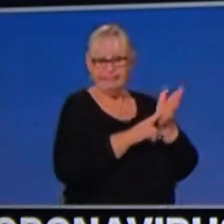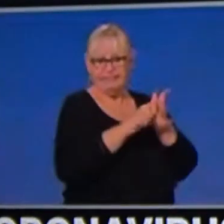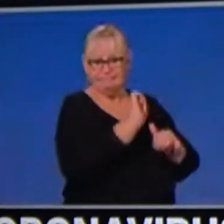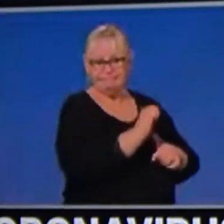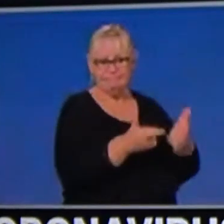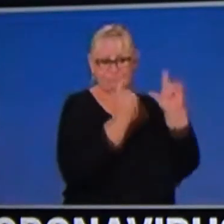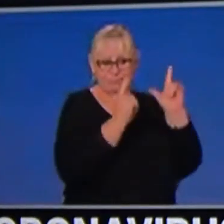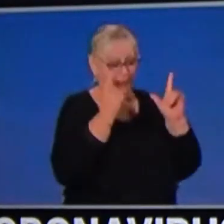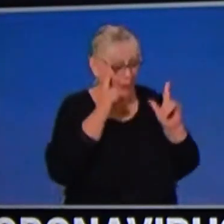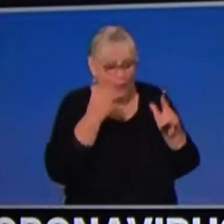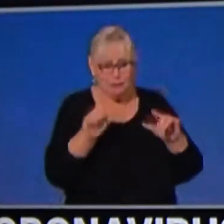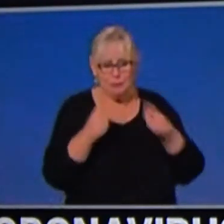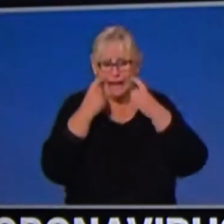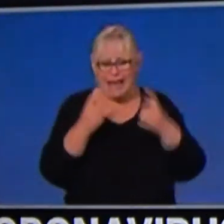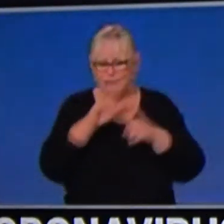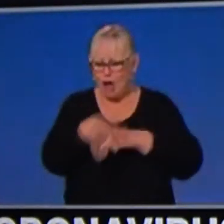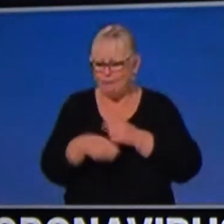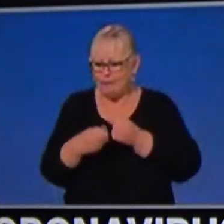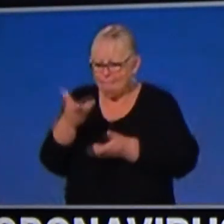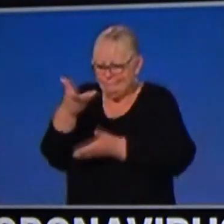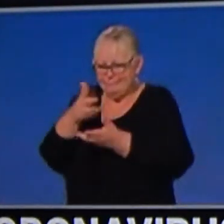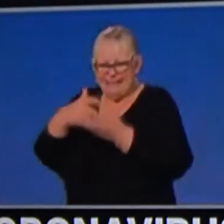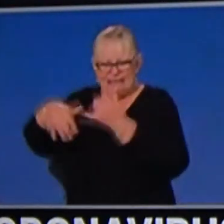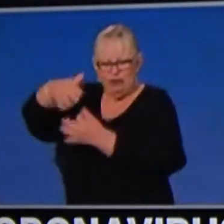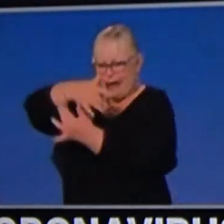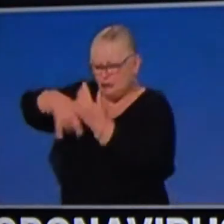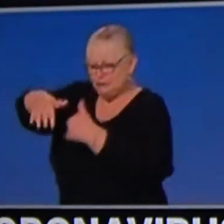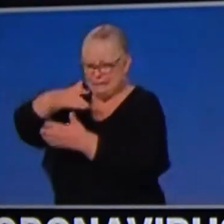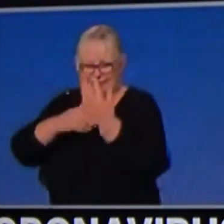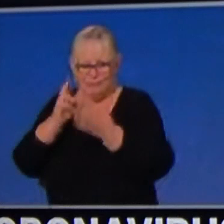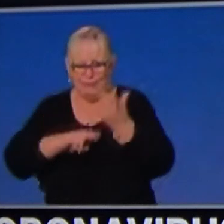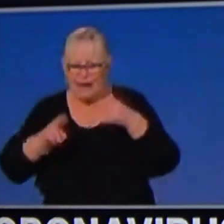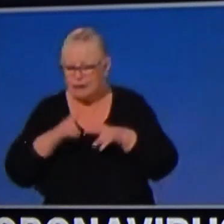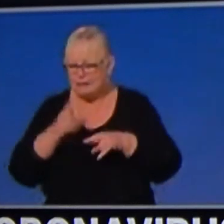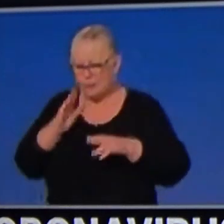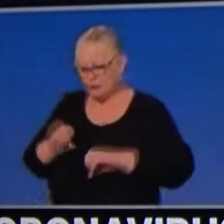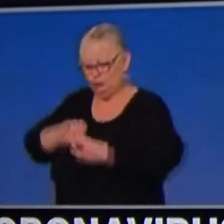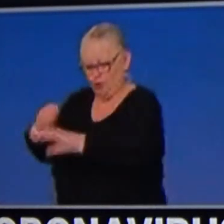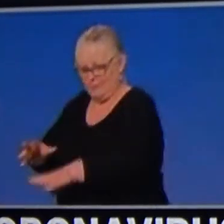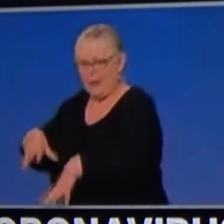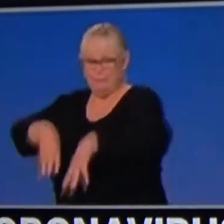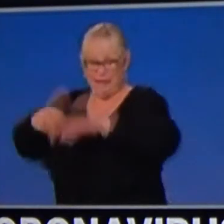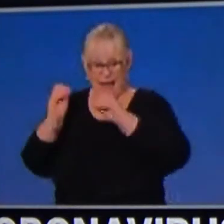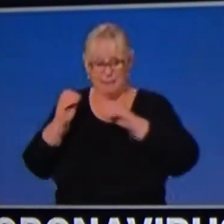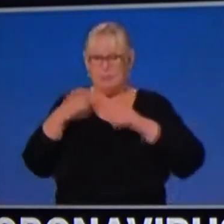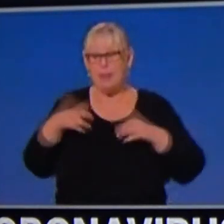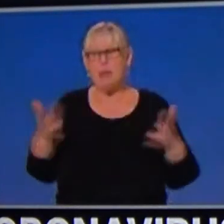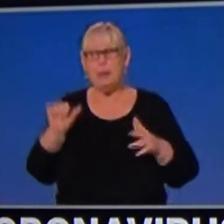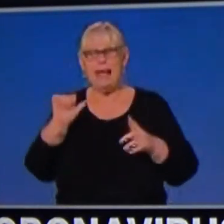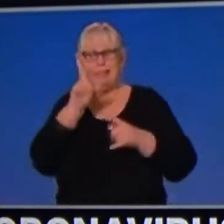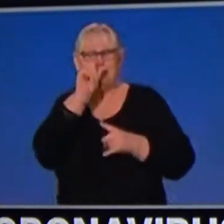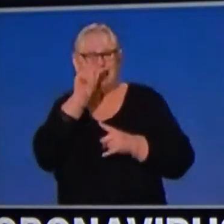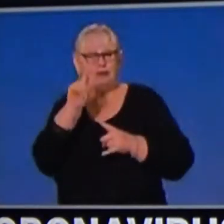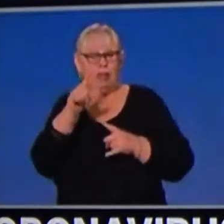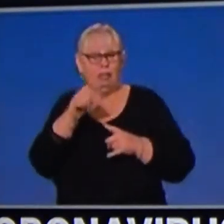have to be very careful about the interaction between parents on drop-off and pickups, because that's where the potential infection